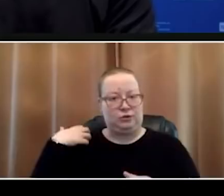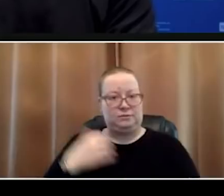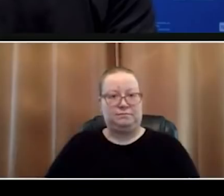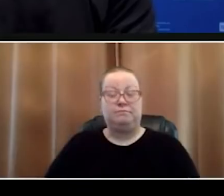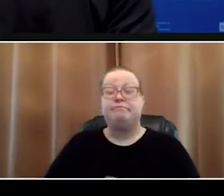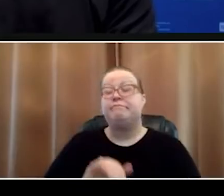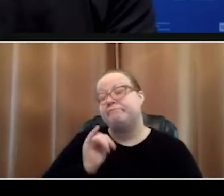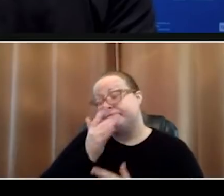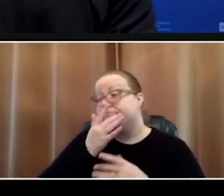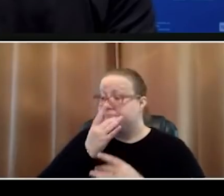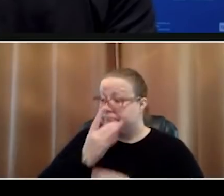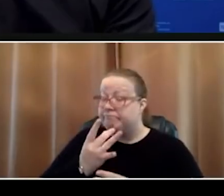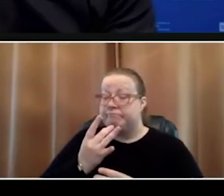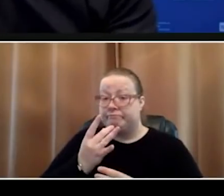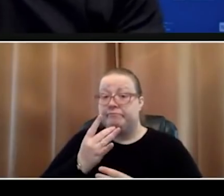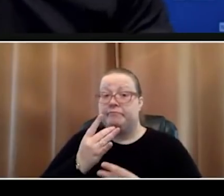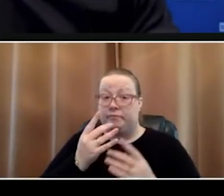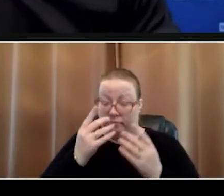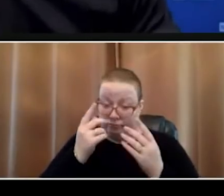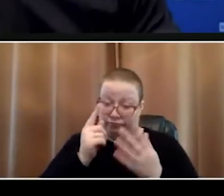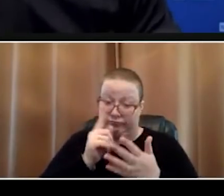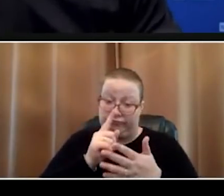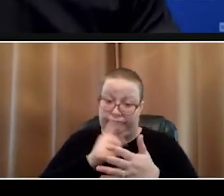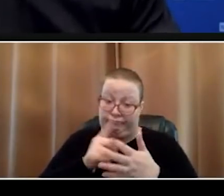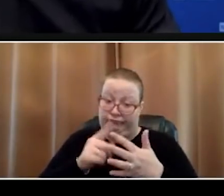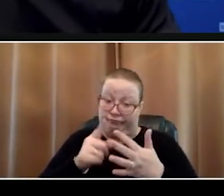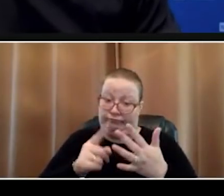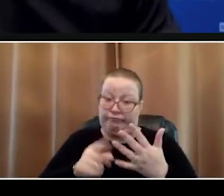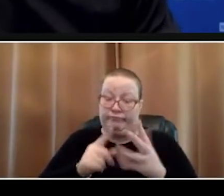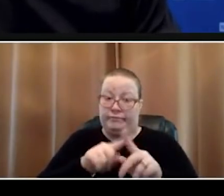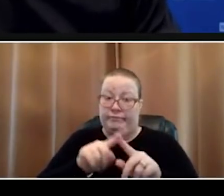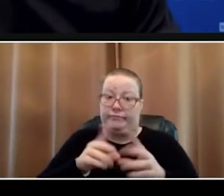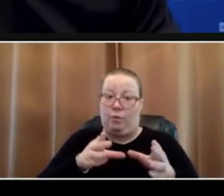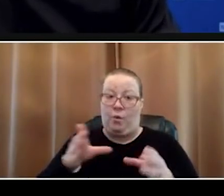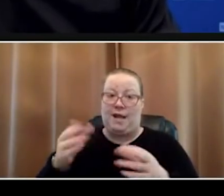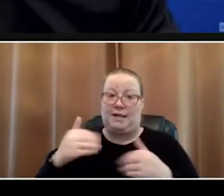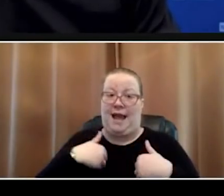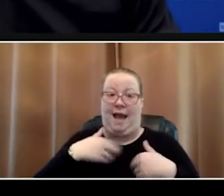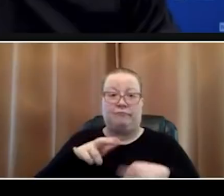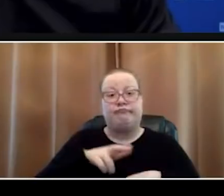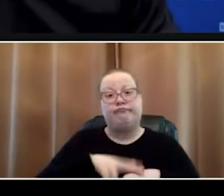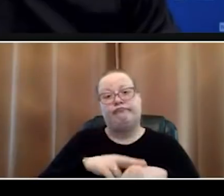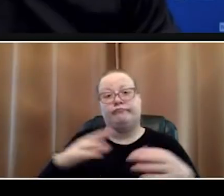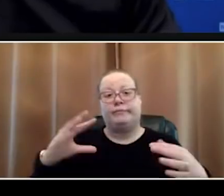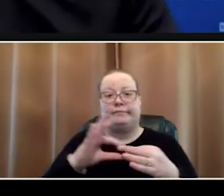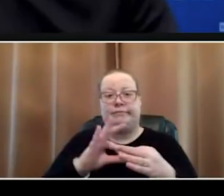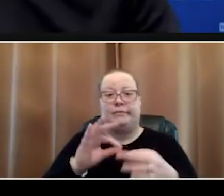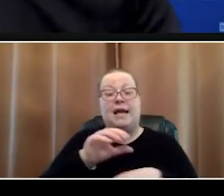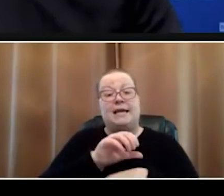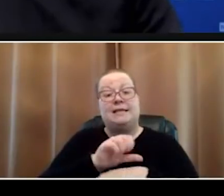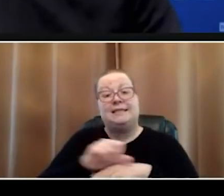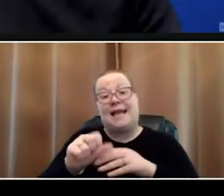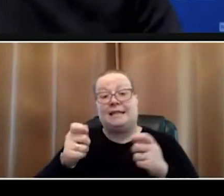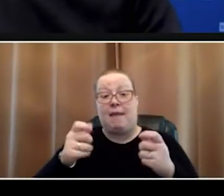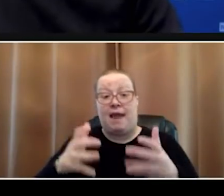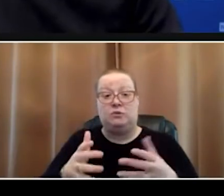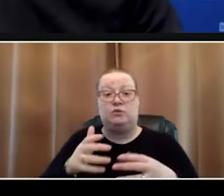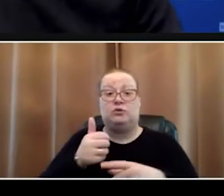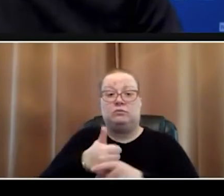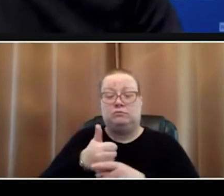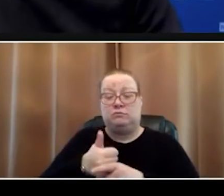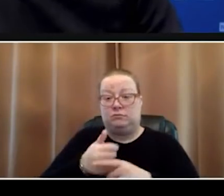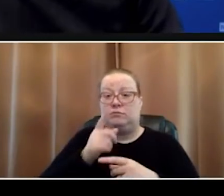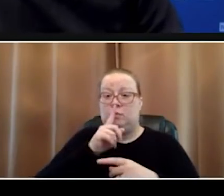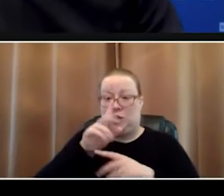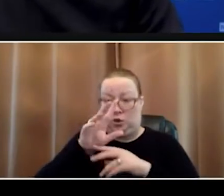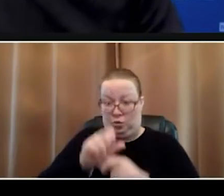lots of ways that there are organic connections, stage managers who are very used to dealing with logistics, front of house staff